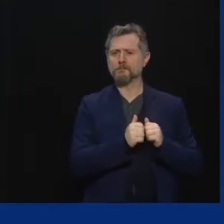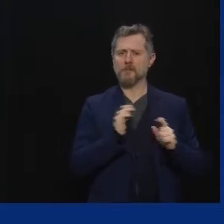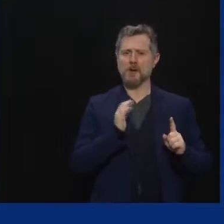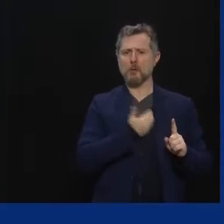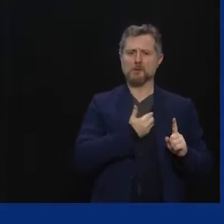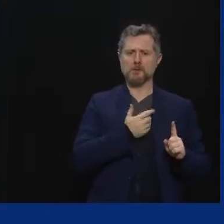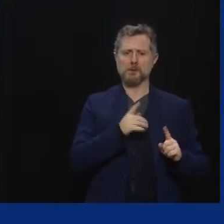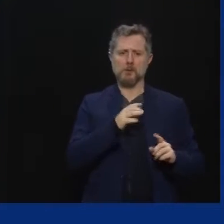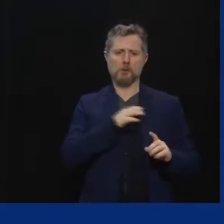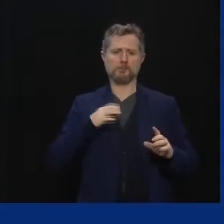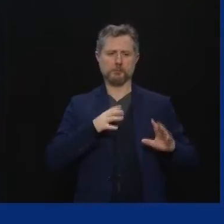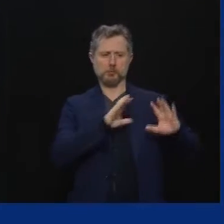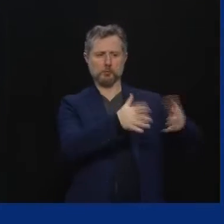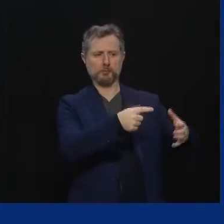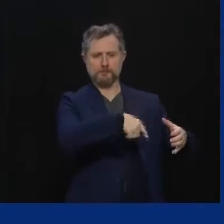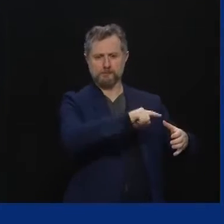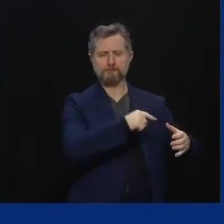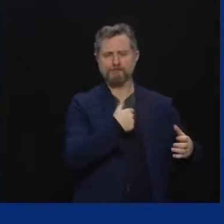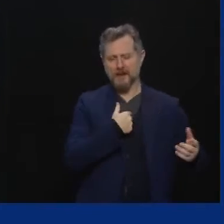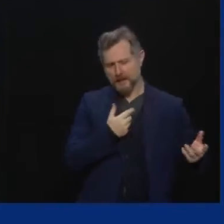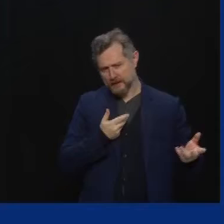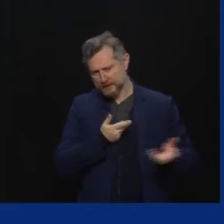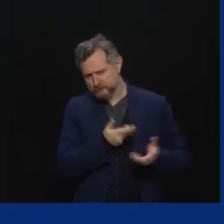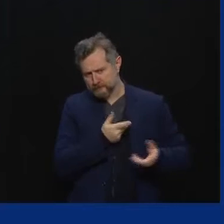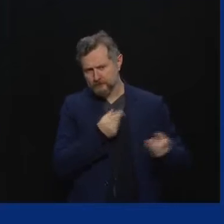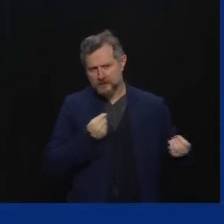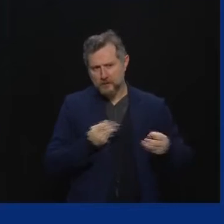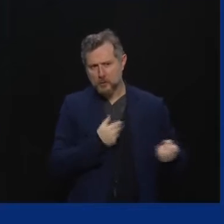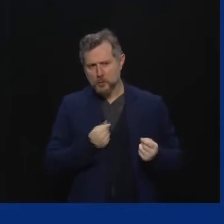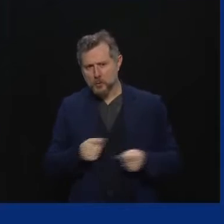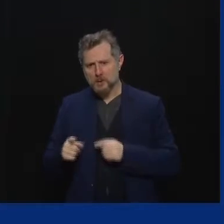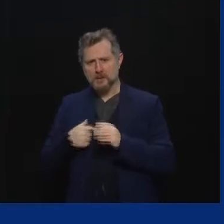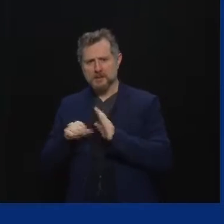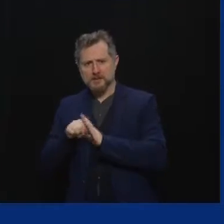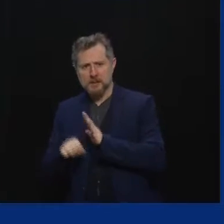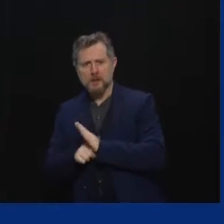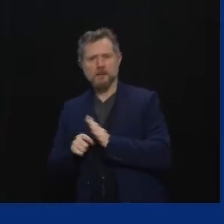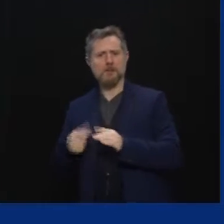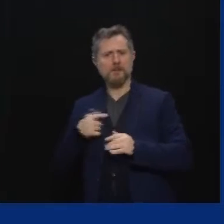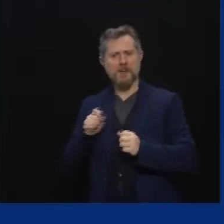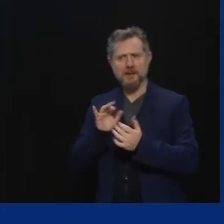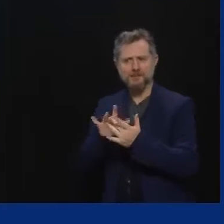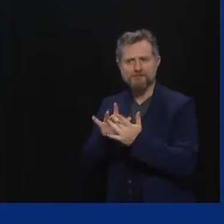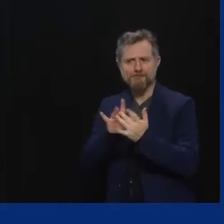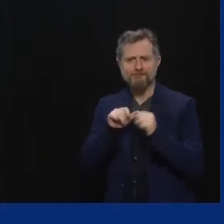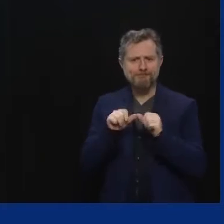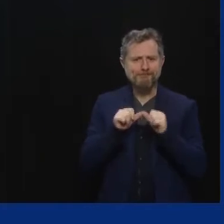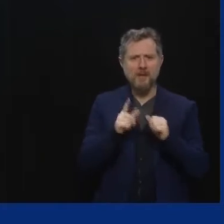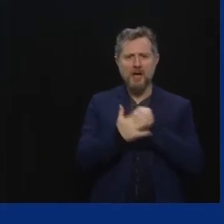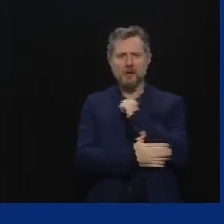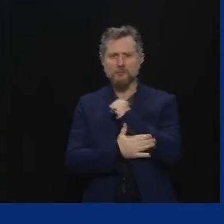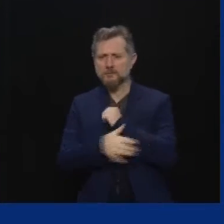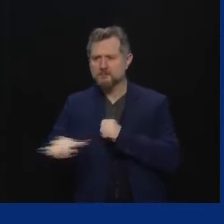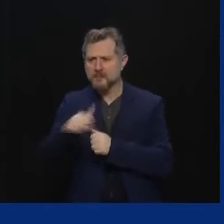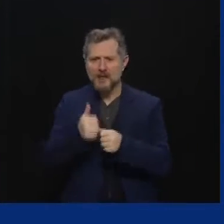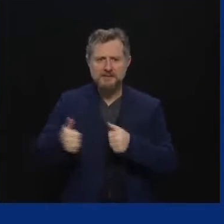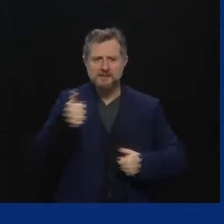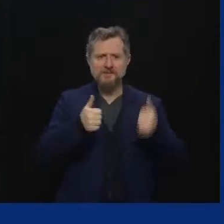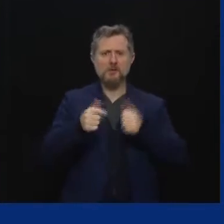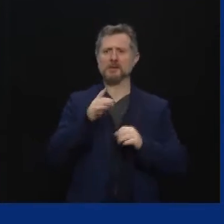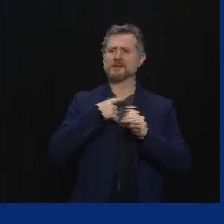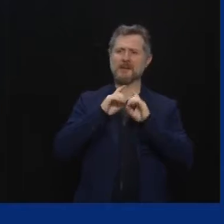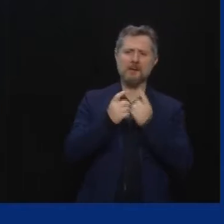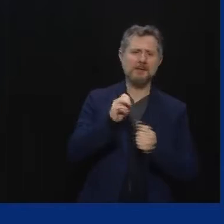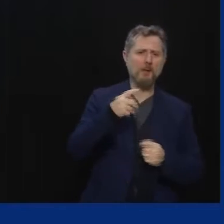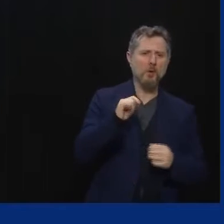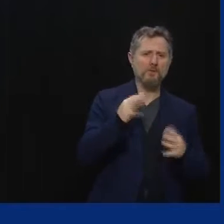state of New York. Constant communication with our county officials, our public health departments, and so we are ready. Unlike what happened in